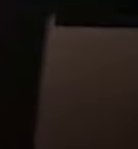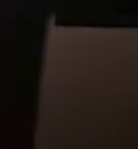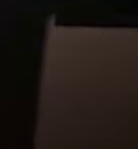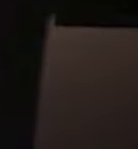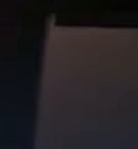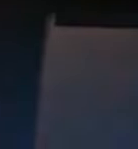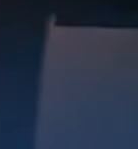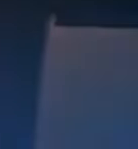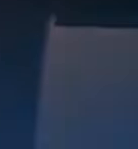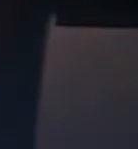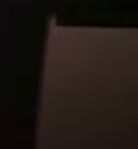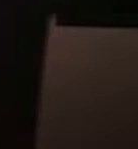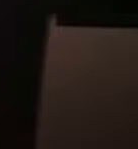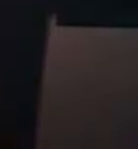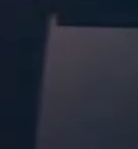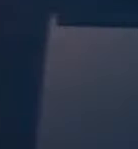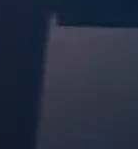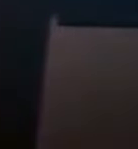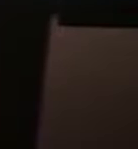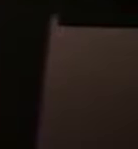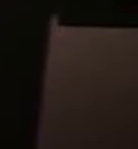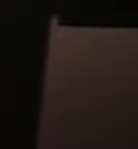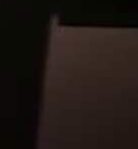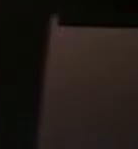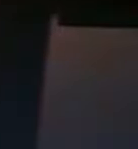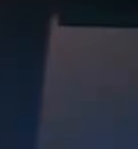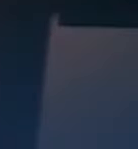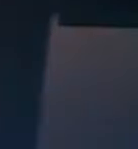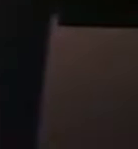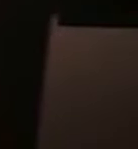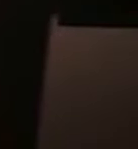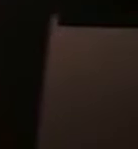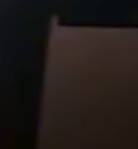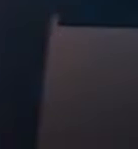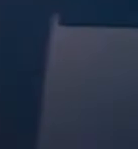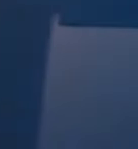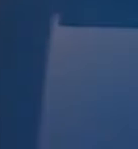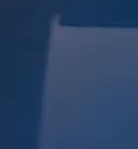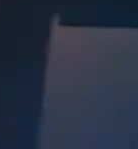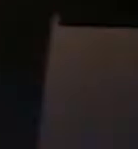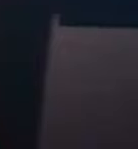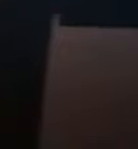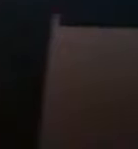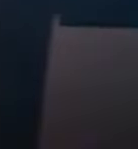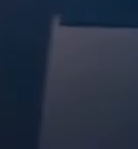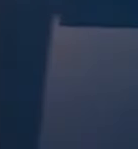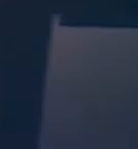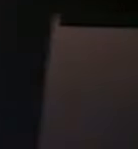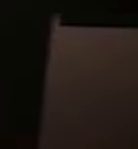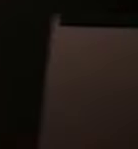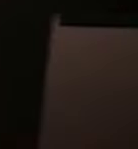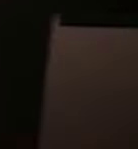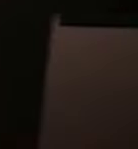Bible. So we go back to the Bible and the Holy Spirit directs you. My boss said something, Dr. Japon, he said that, you see, when you're able to